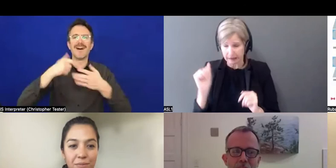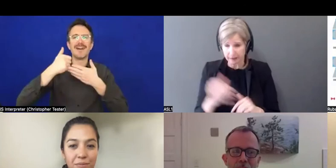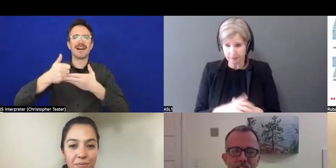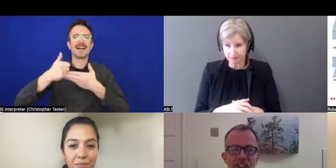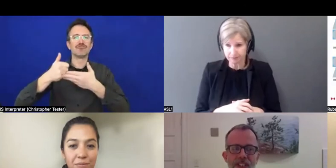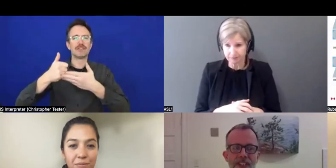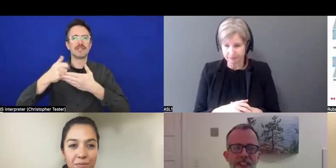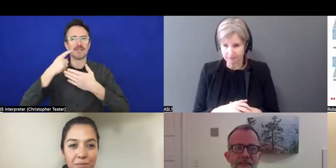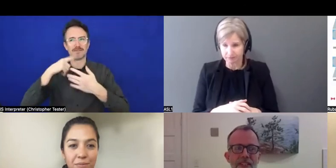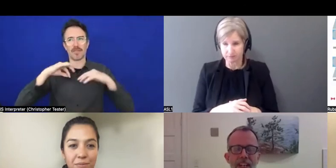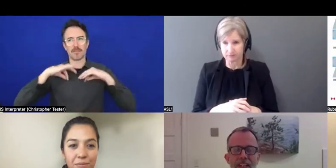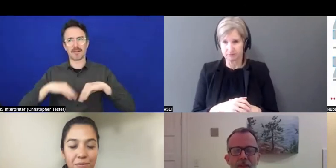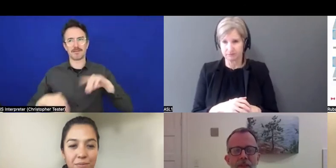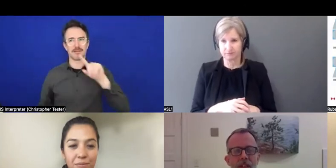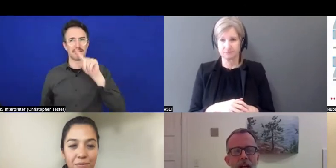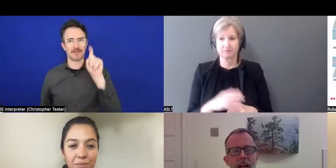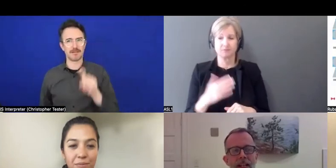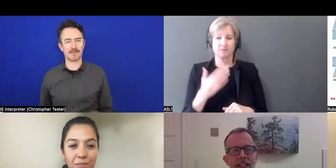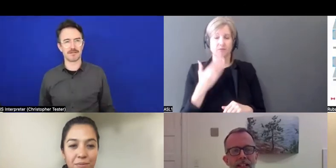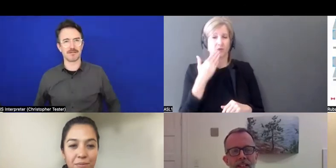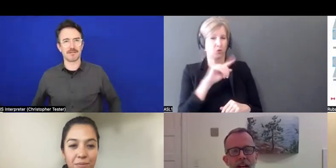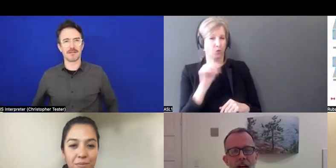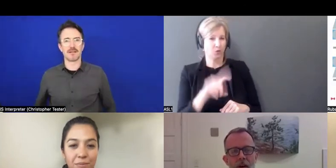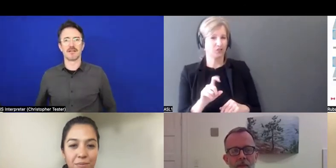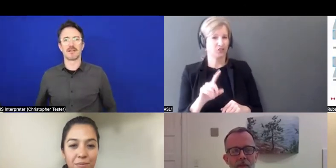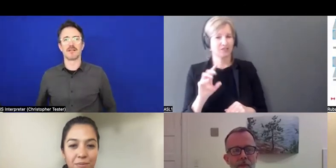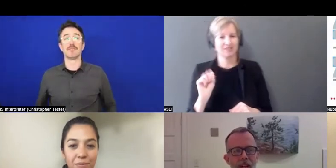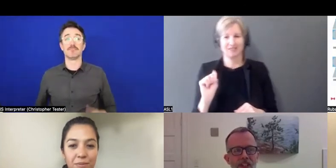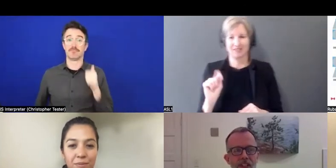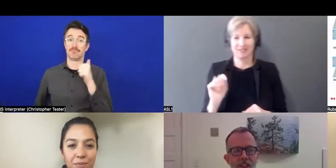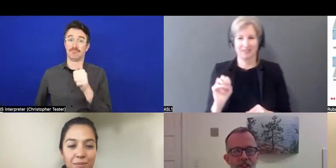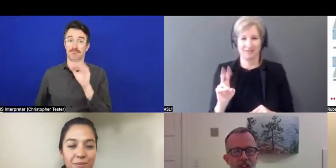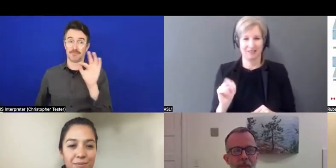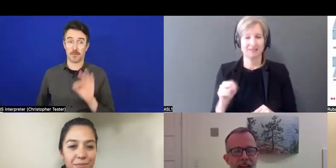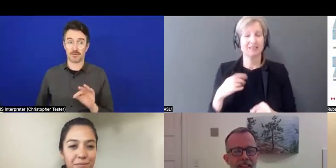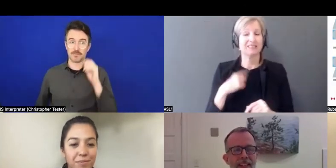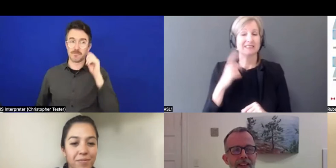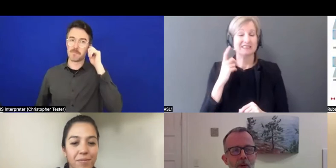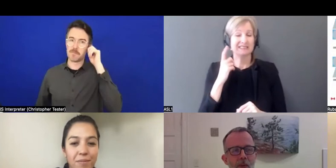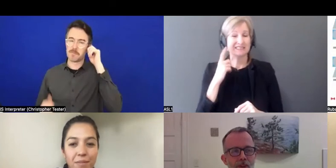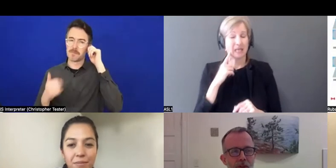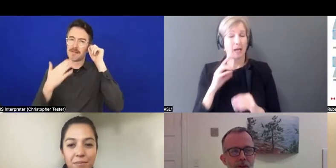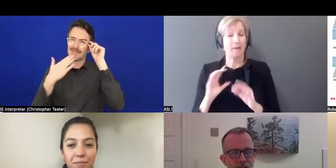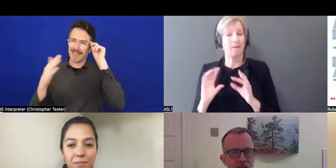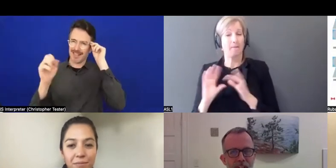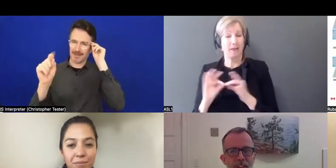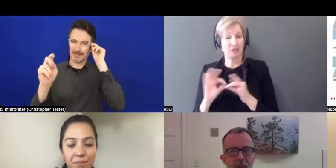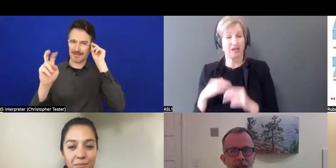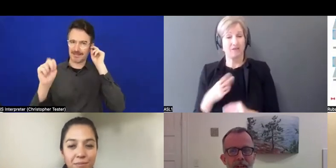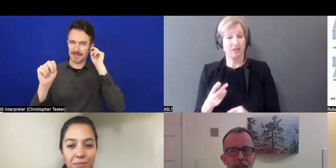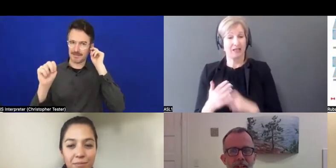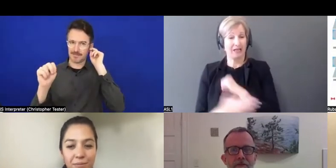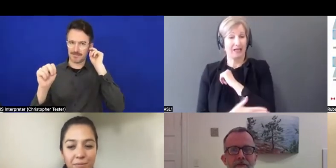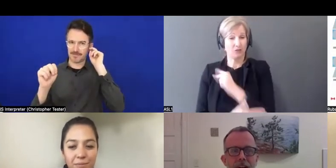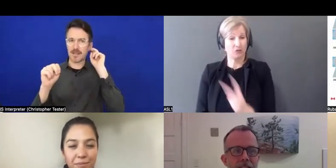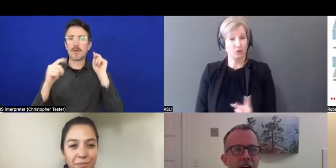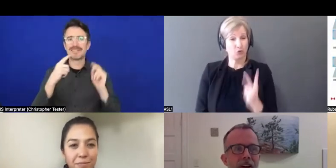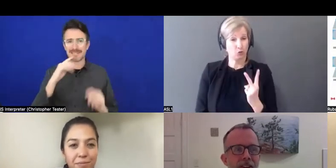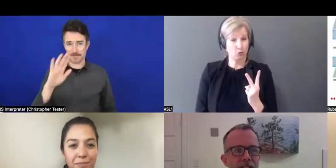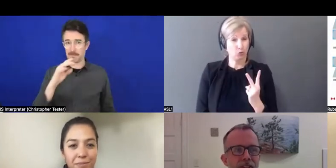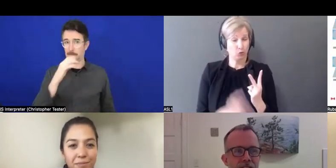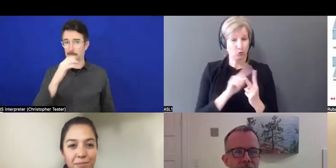Excellent question, Stephen. Thank you. And I did mention just in passing that there were 2 countries that we had